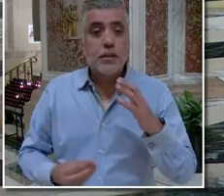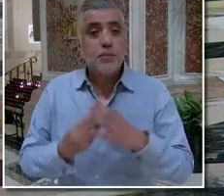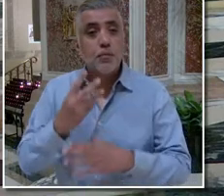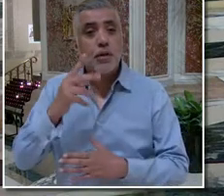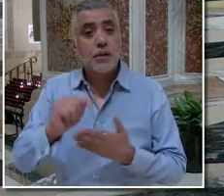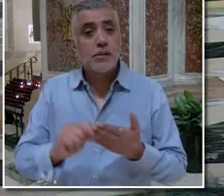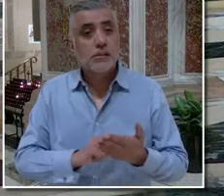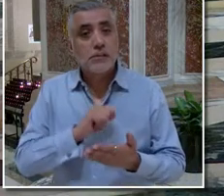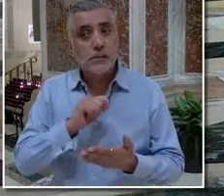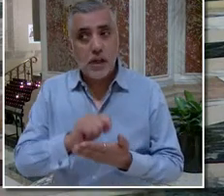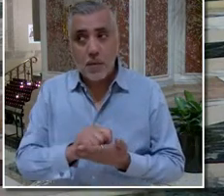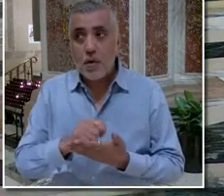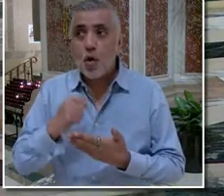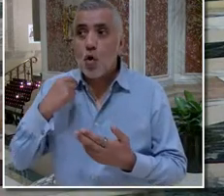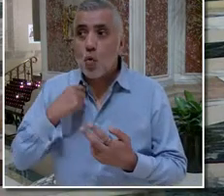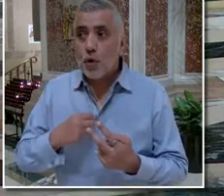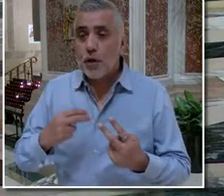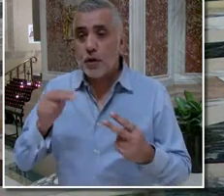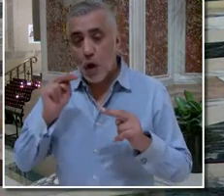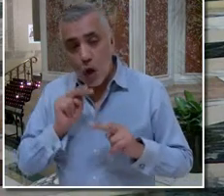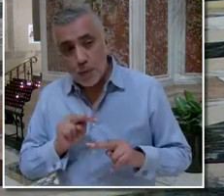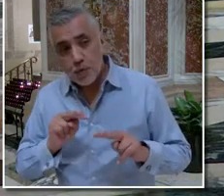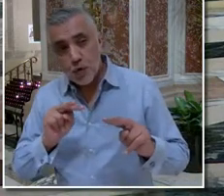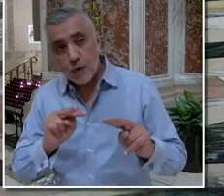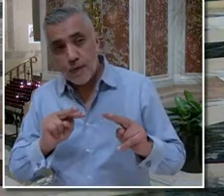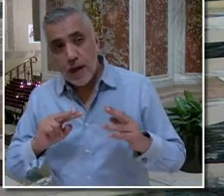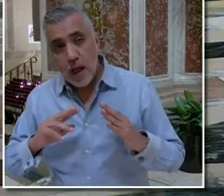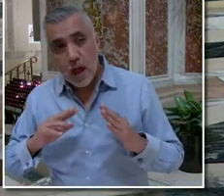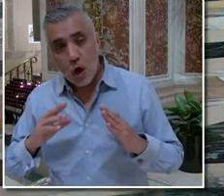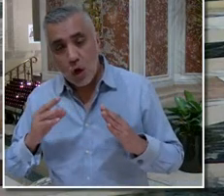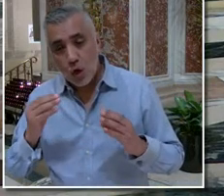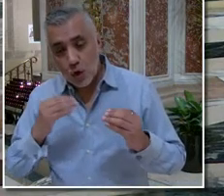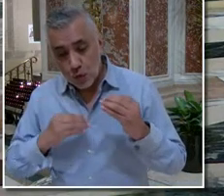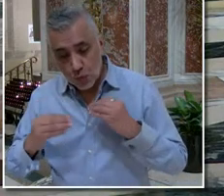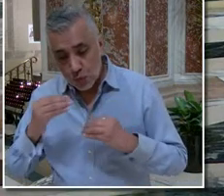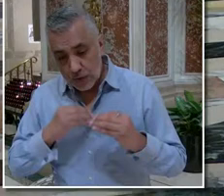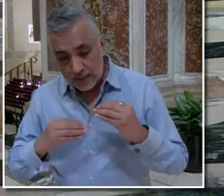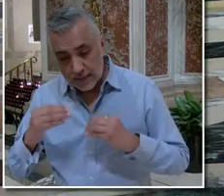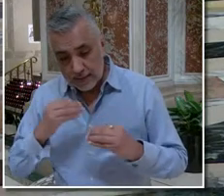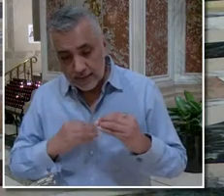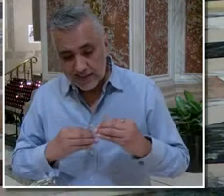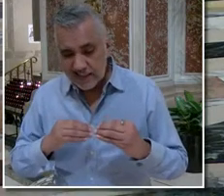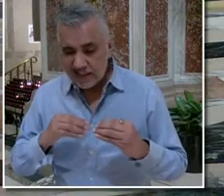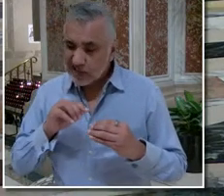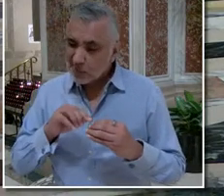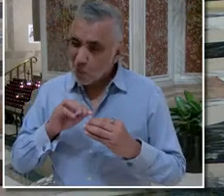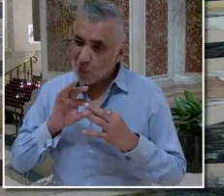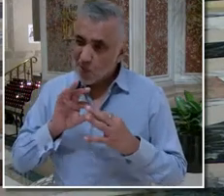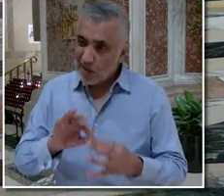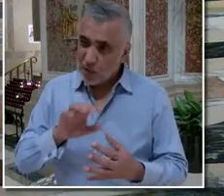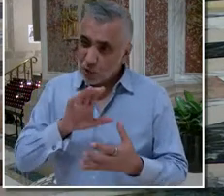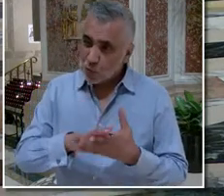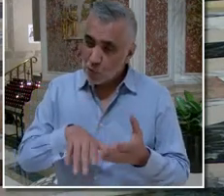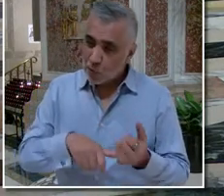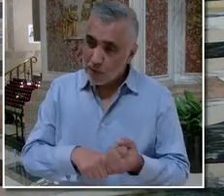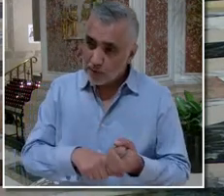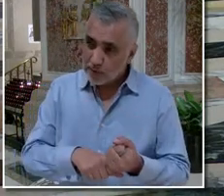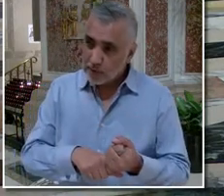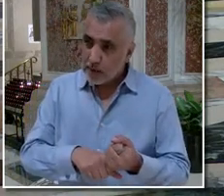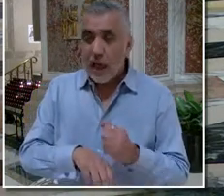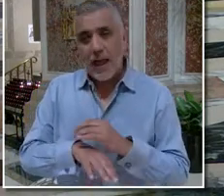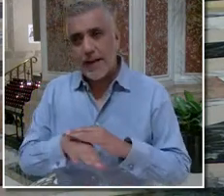springtime observe a cuisine that has much more to do with faith than with